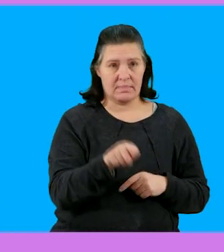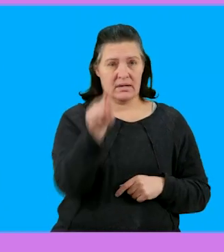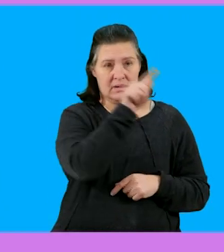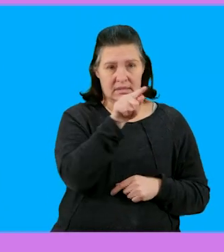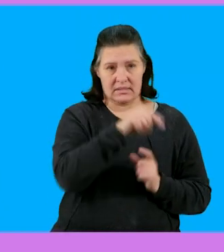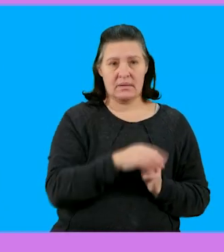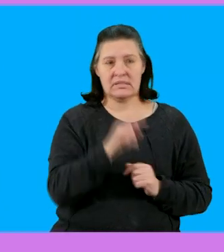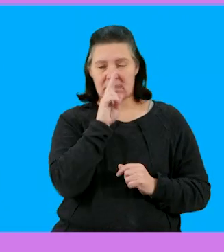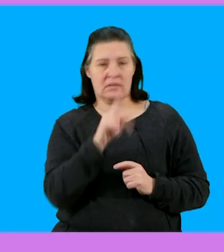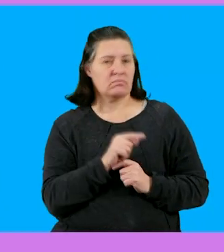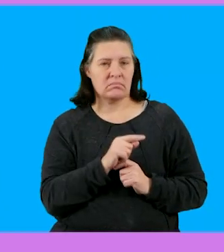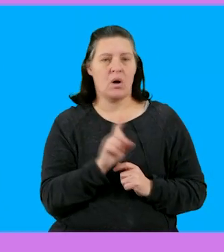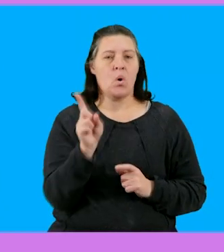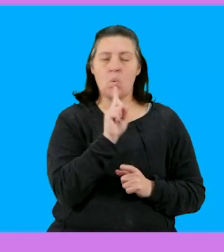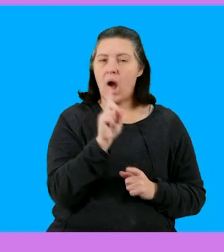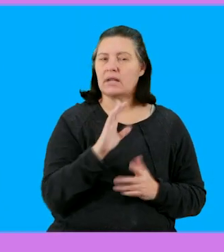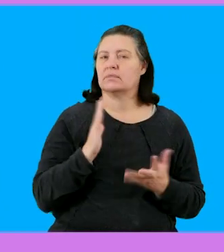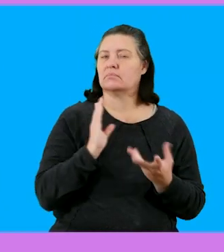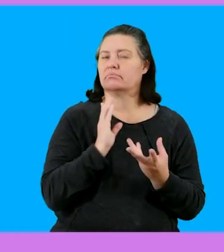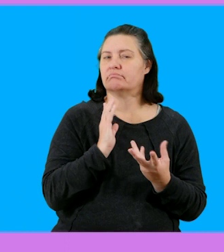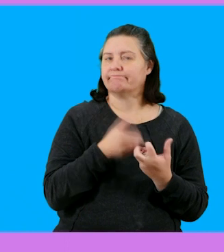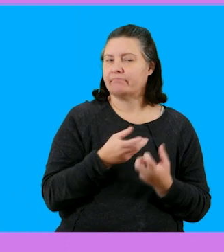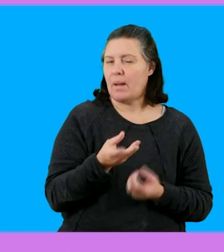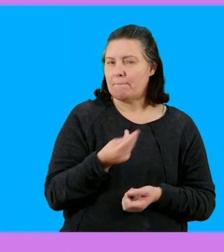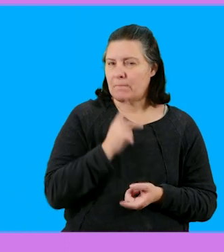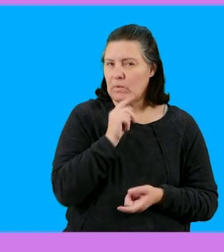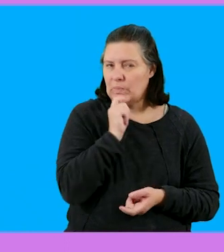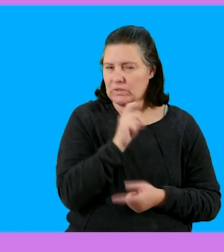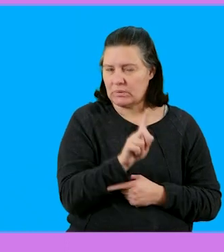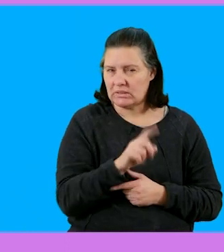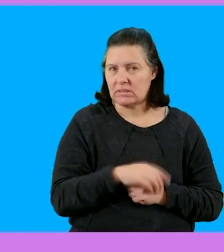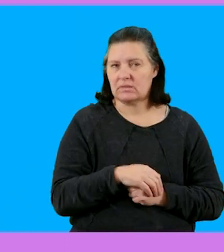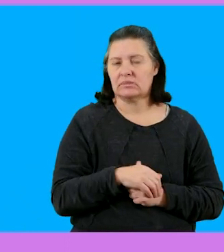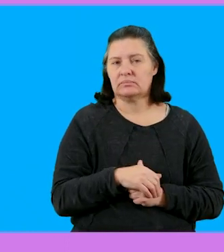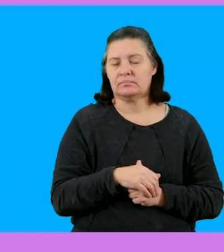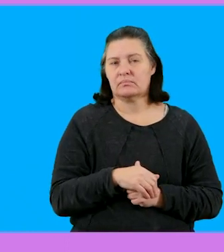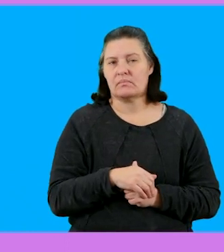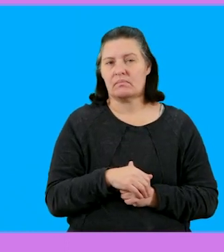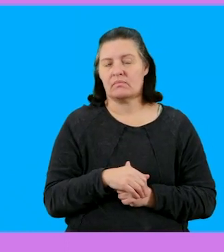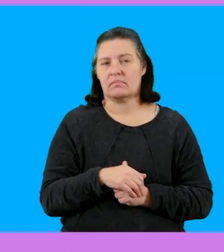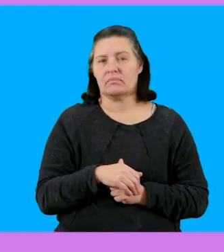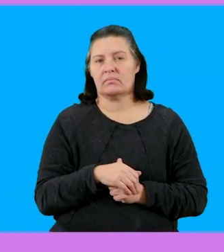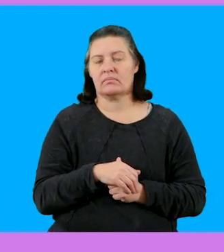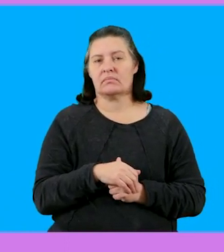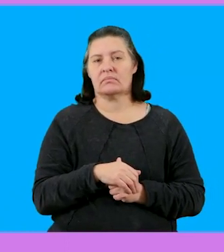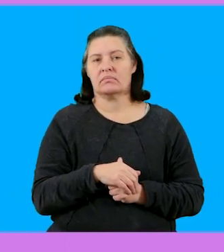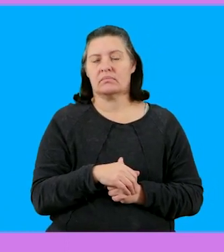counter, it's here. So now I go and I see what is applicable now. So when this is the case, what will